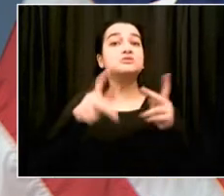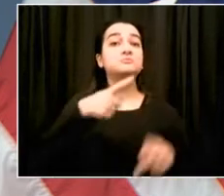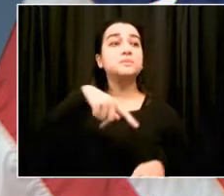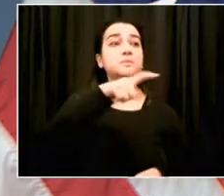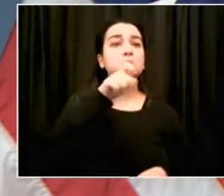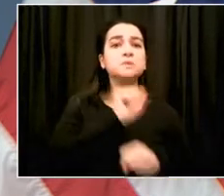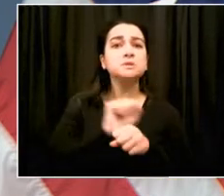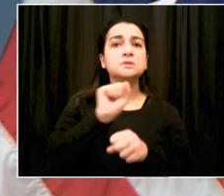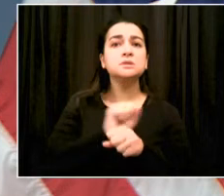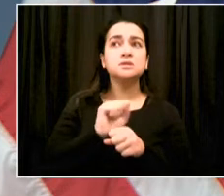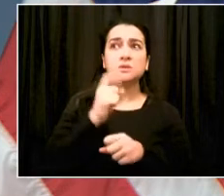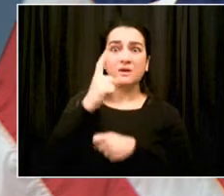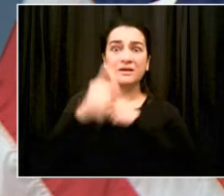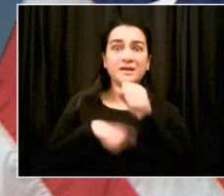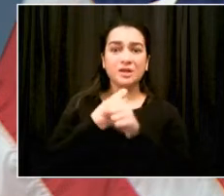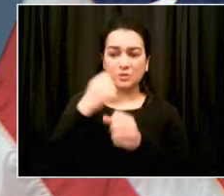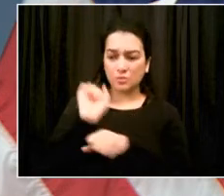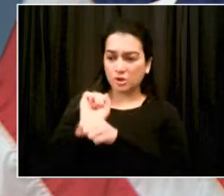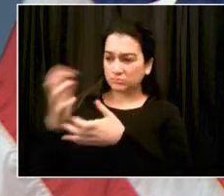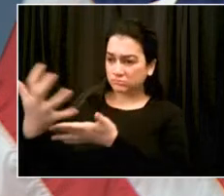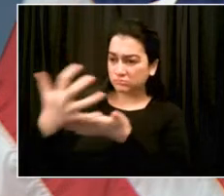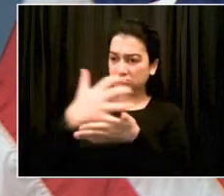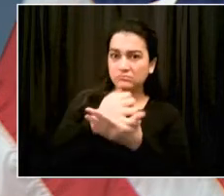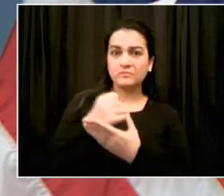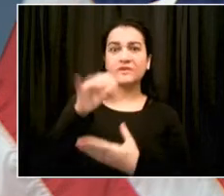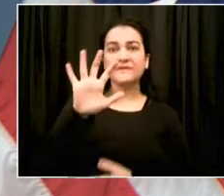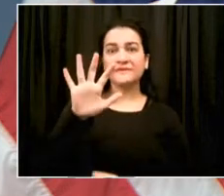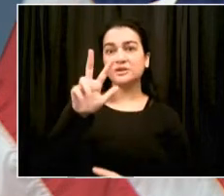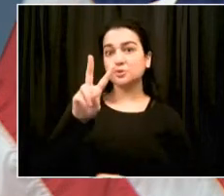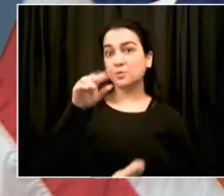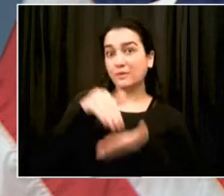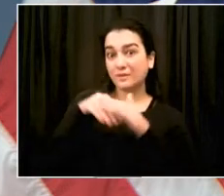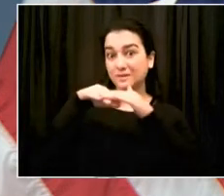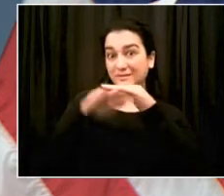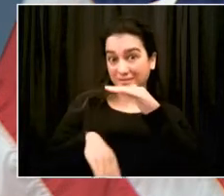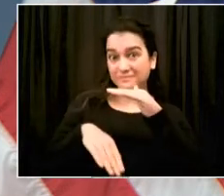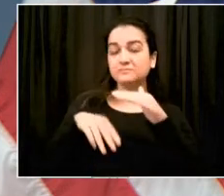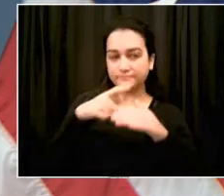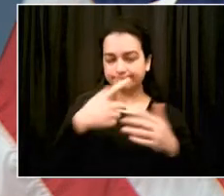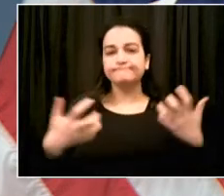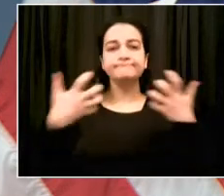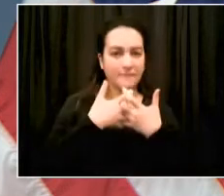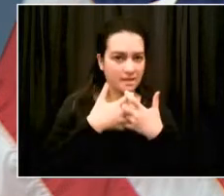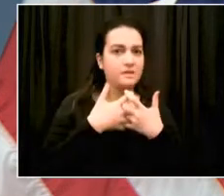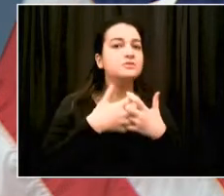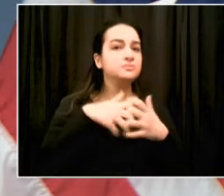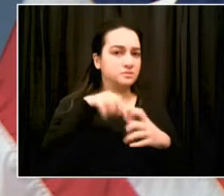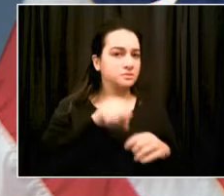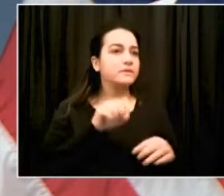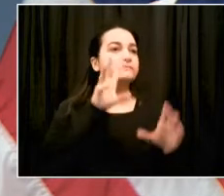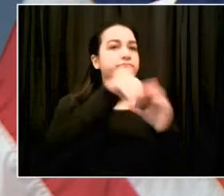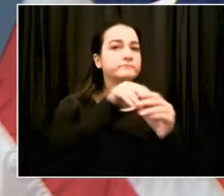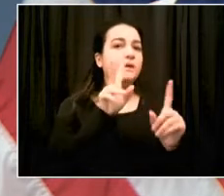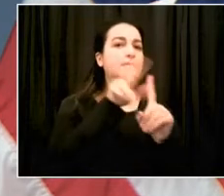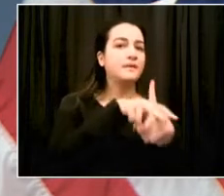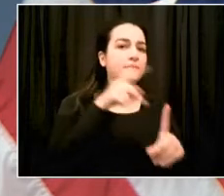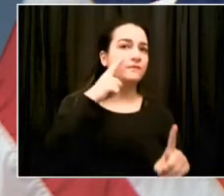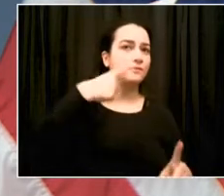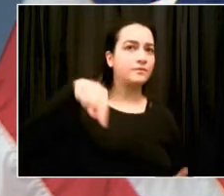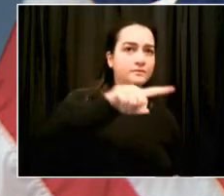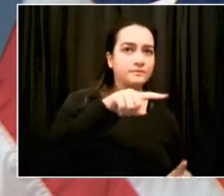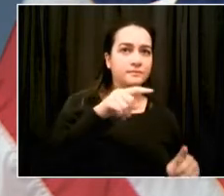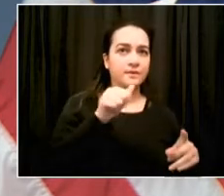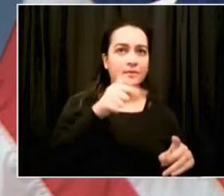hit families and communities and create jobs that will aid in our city's recovery. To date, we